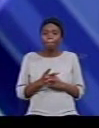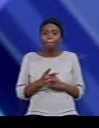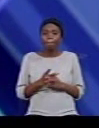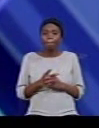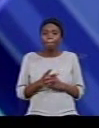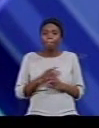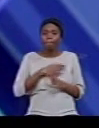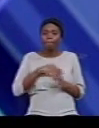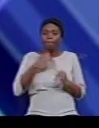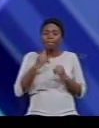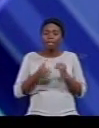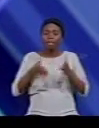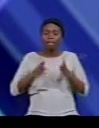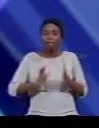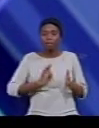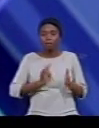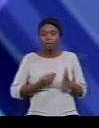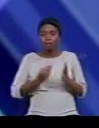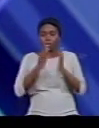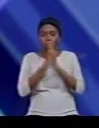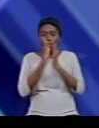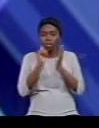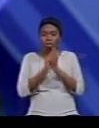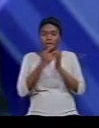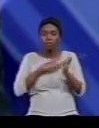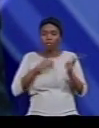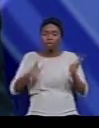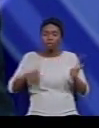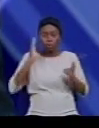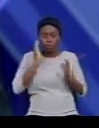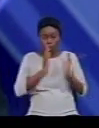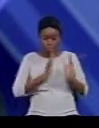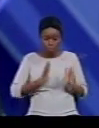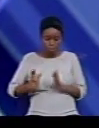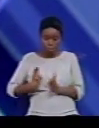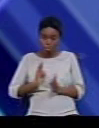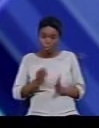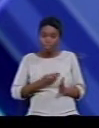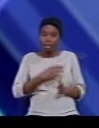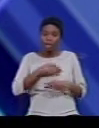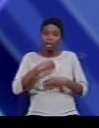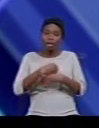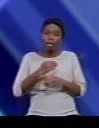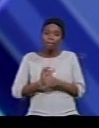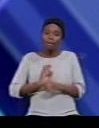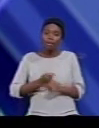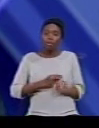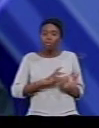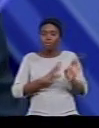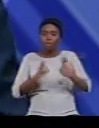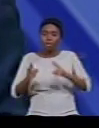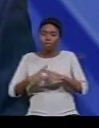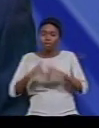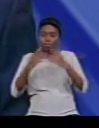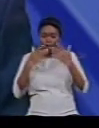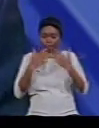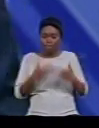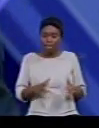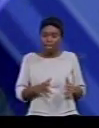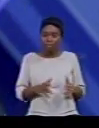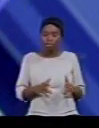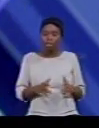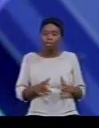And finally, let us pray that the Lord will prepare us and make us ready to finish strong.